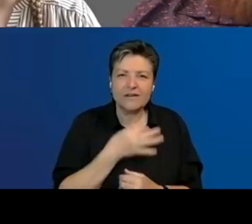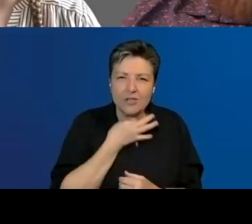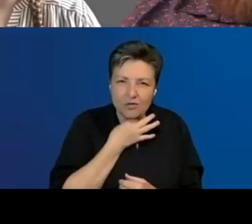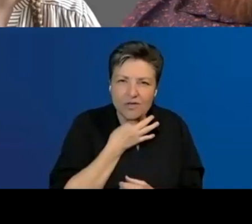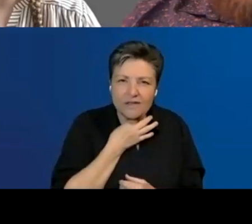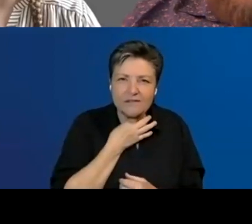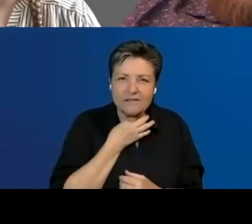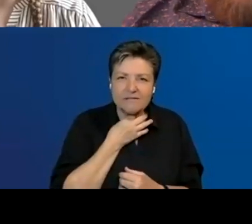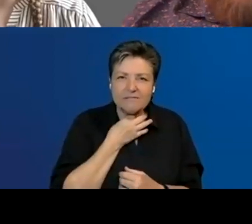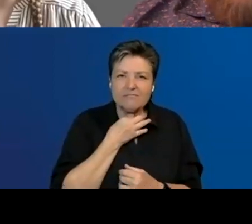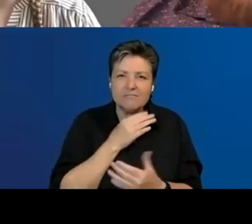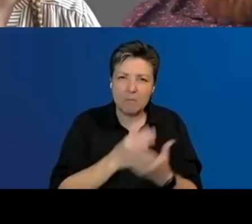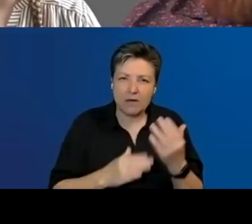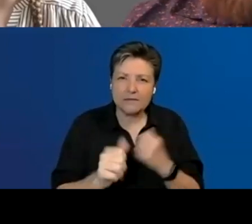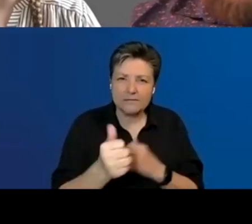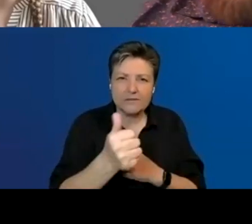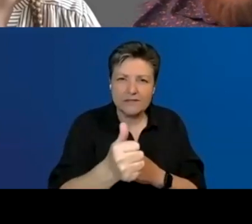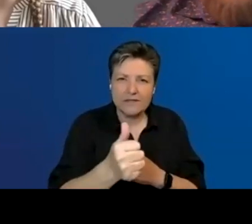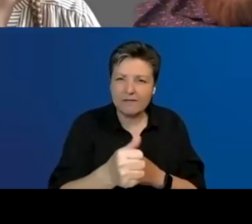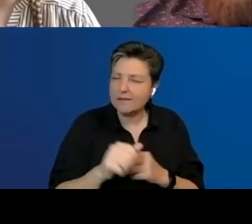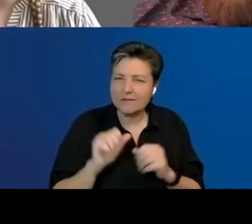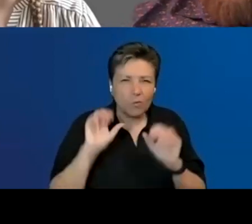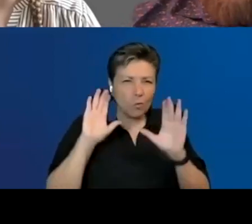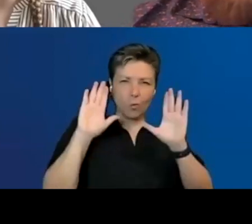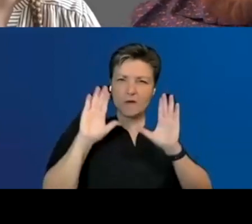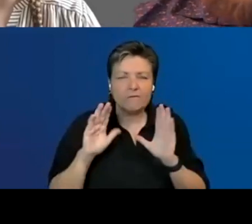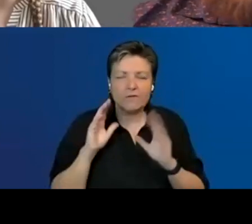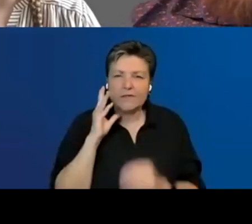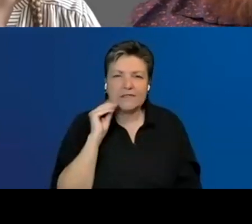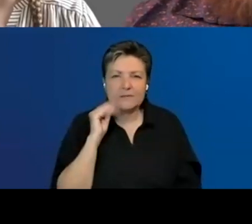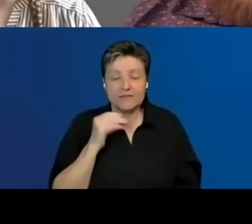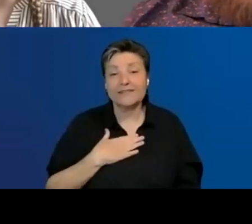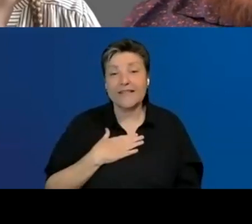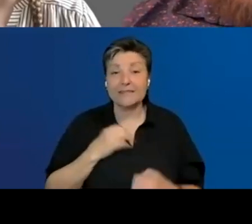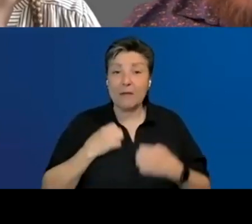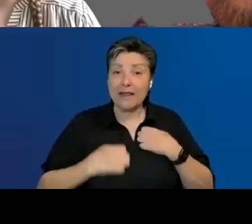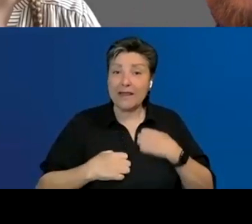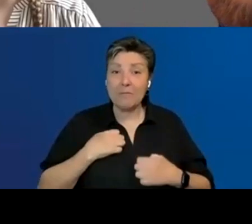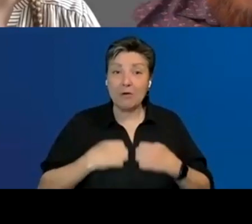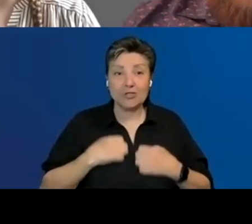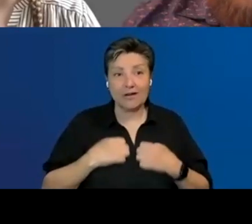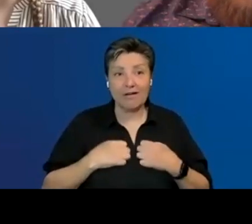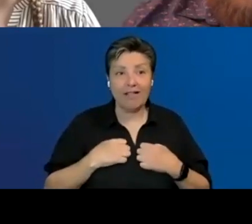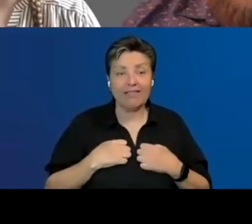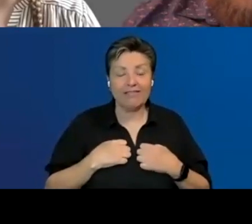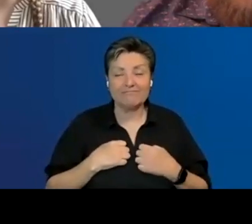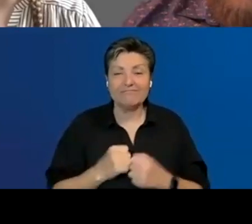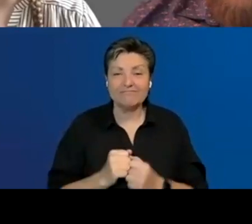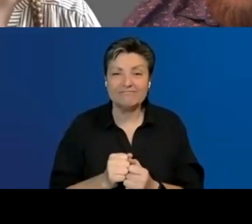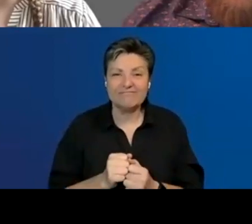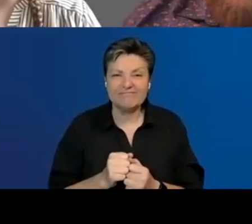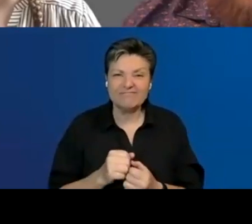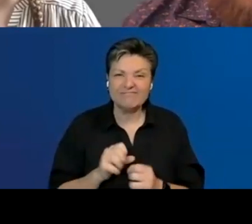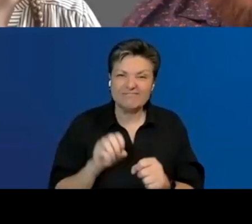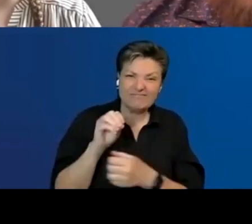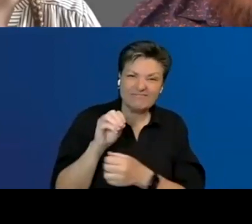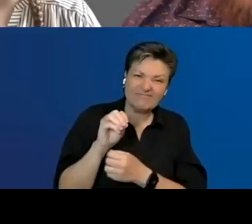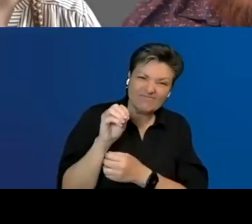So yeah, that's my emotional end note for you all, and I can pass it to Hannah or